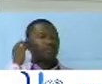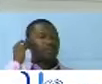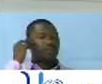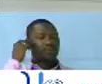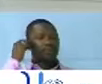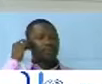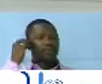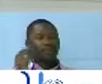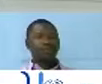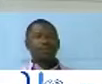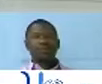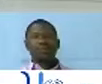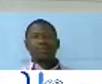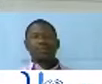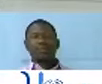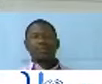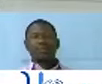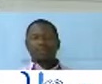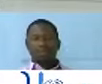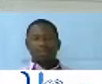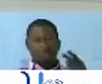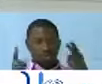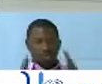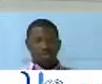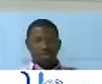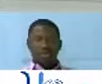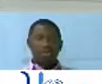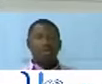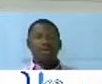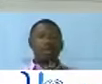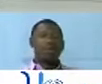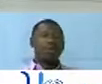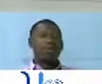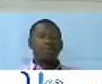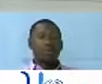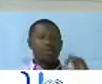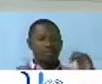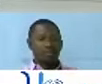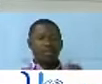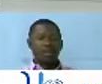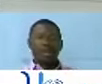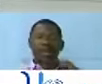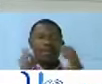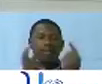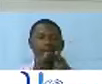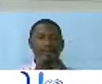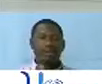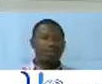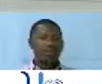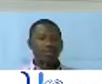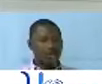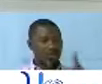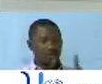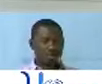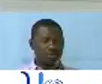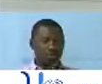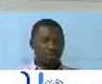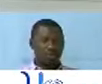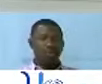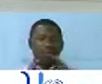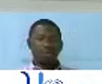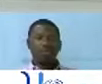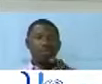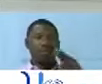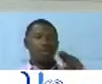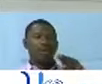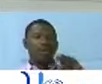there was a mole in our meeting, there was a lawyer in our meeting, for sure. Everything we discussed was taken to the AG and to the